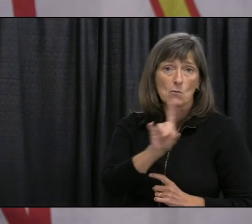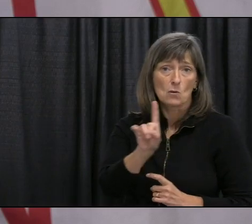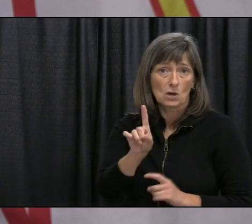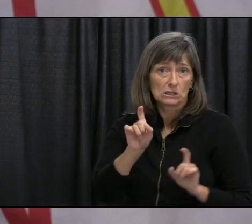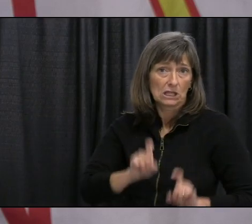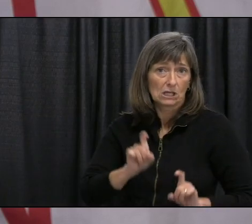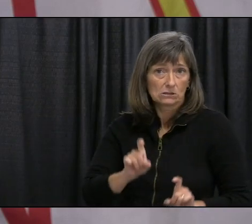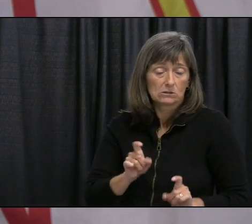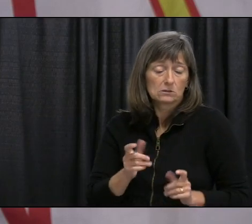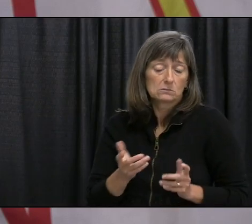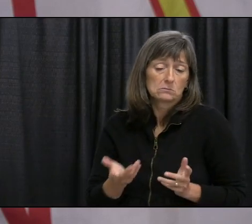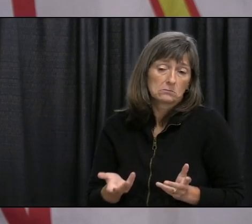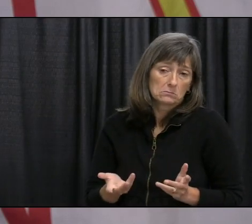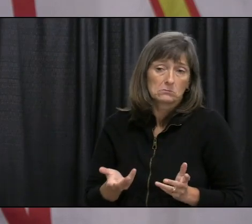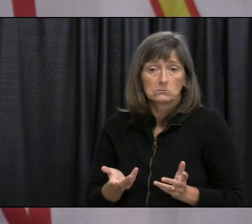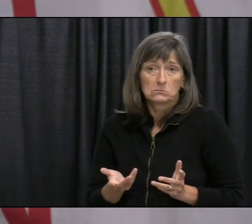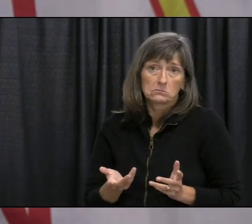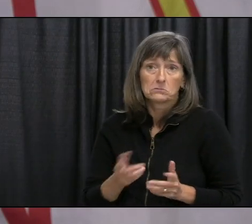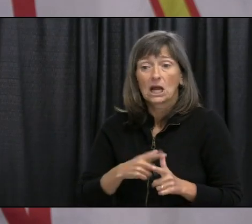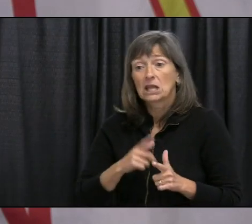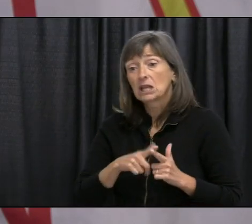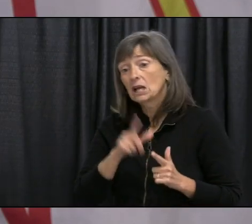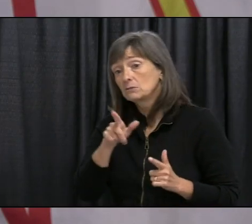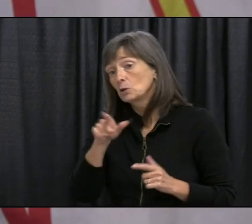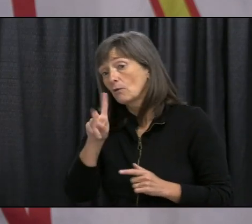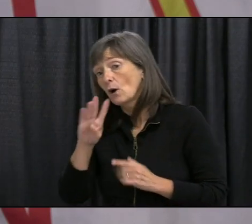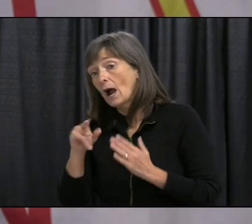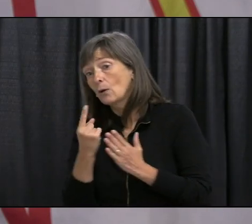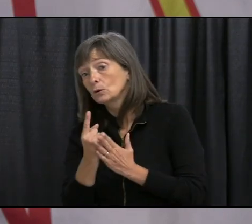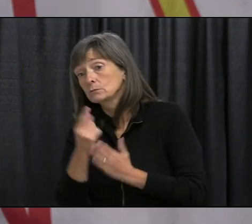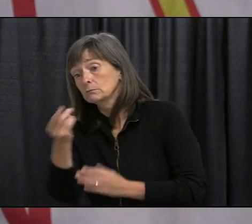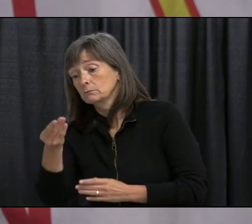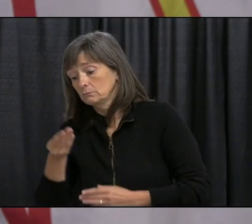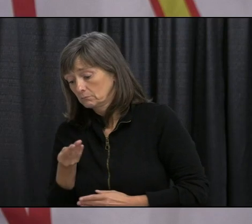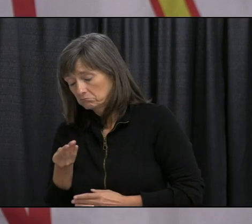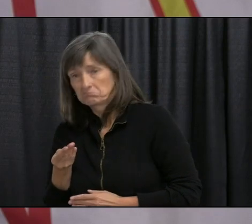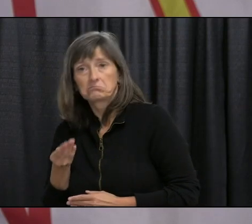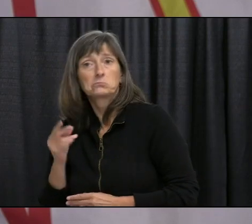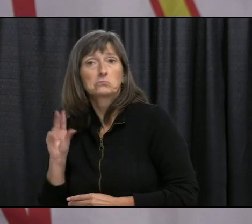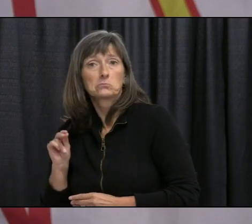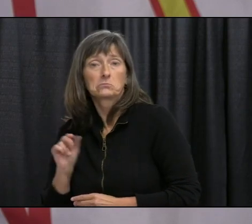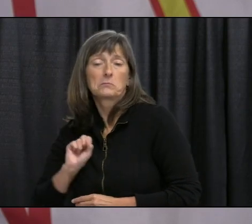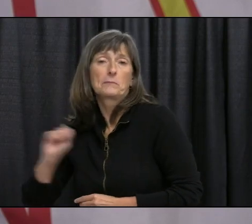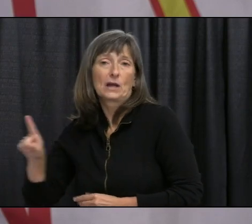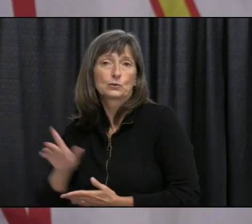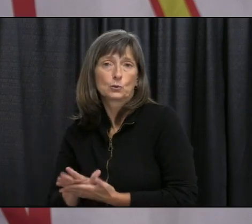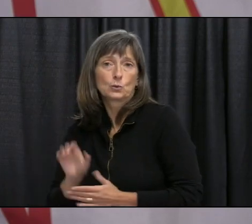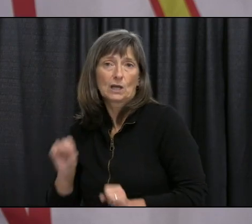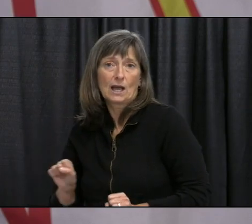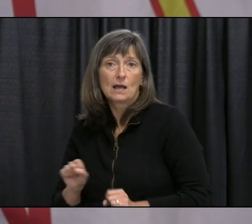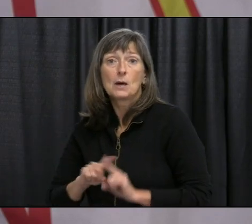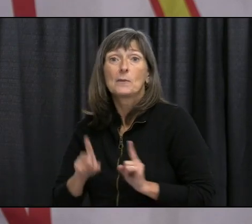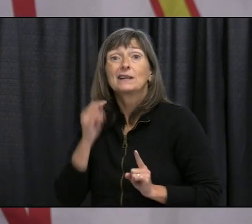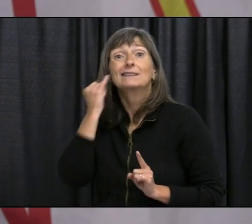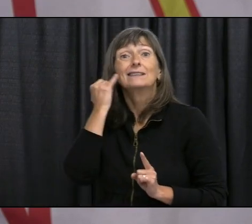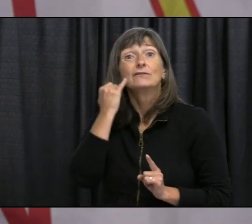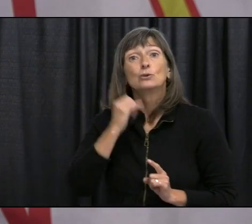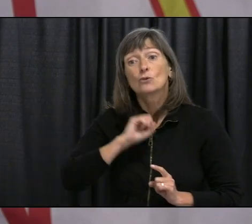That may be, they may have the results of that test back by the time they go back to school, but it's certainly 24 hours after symptoms